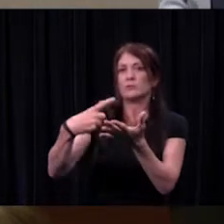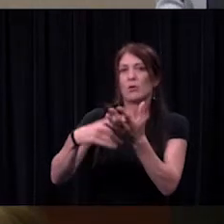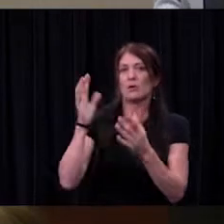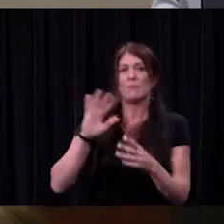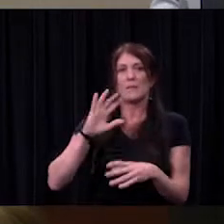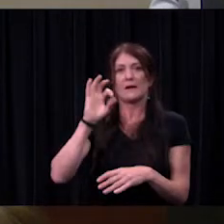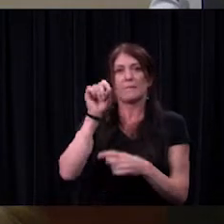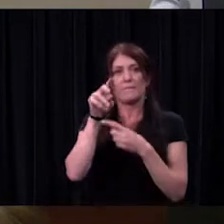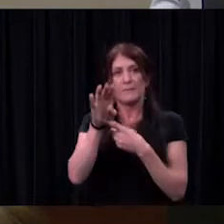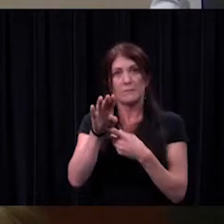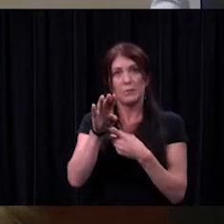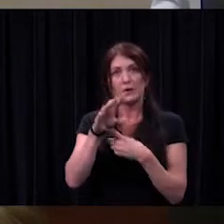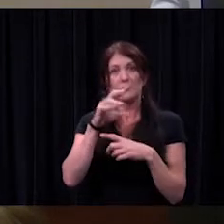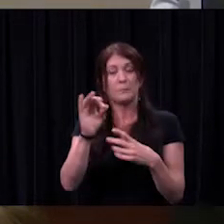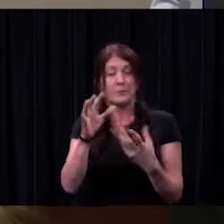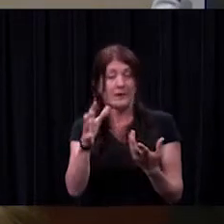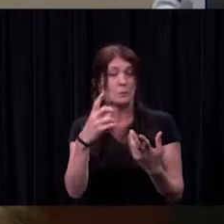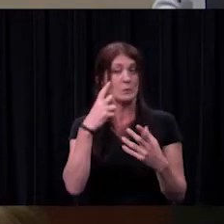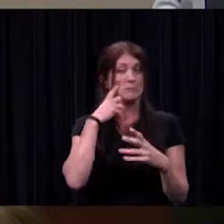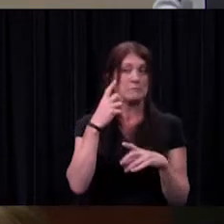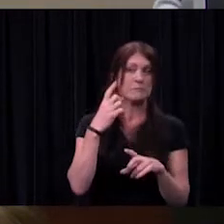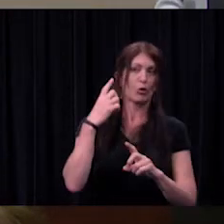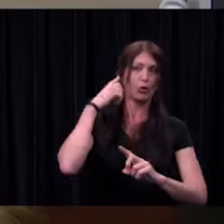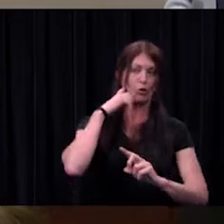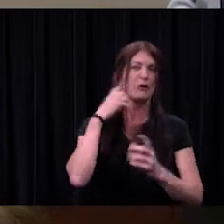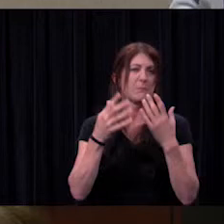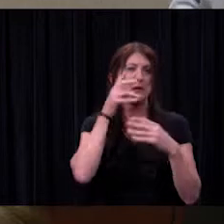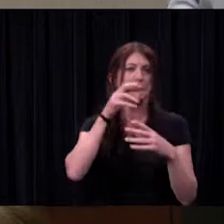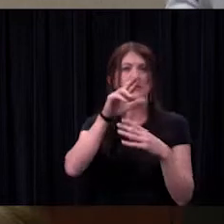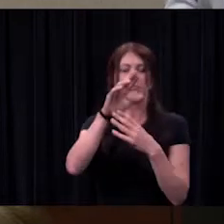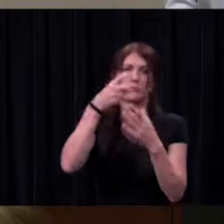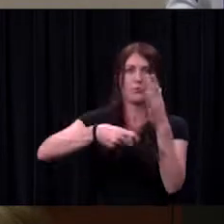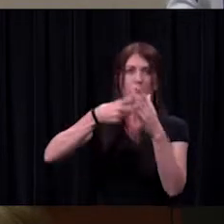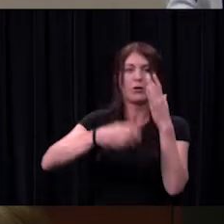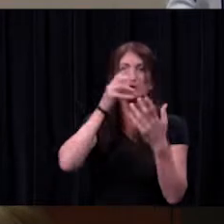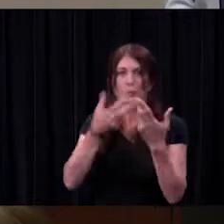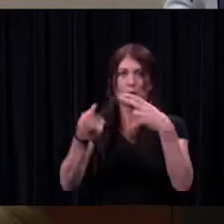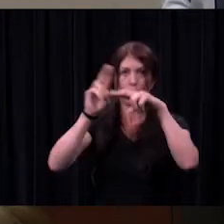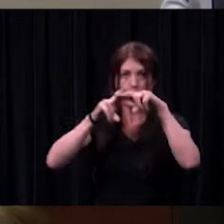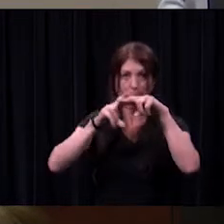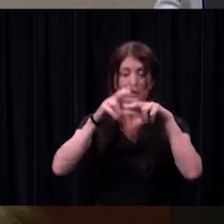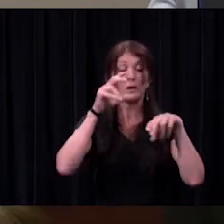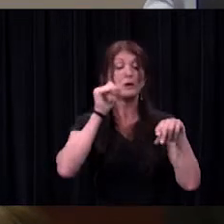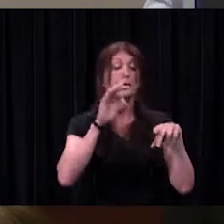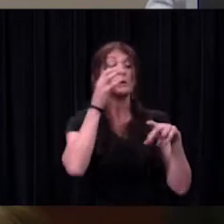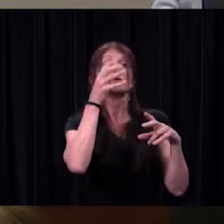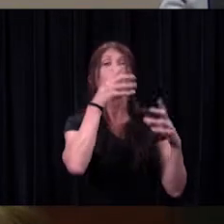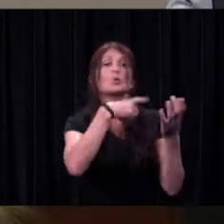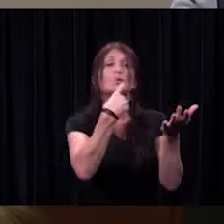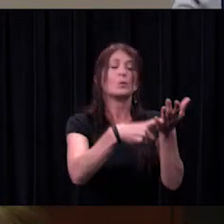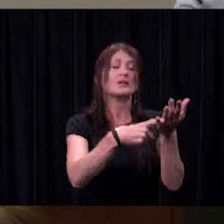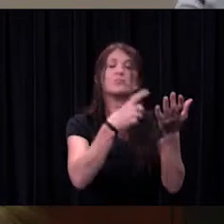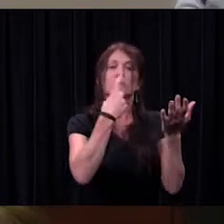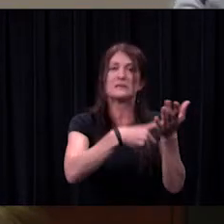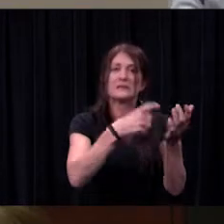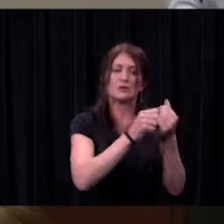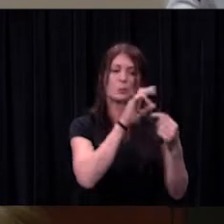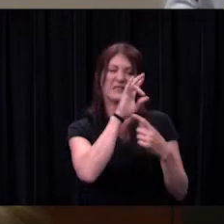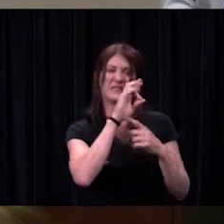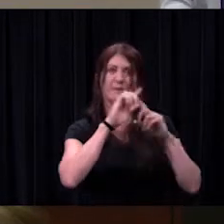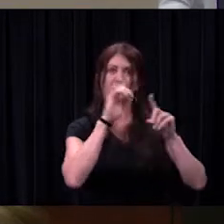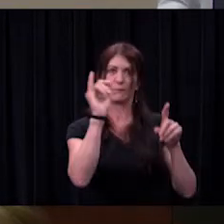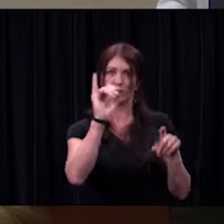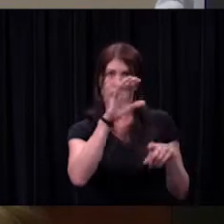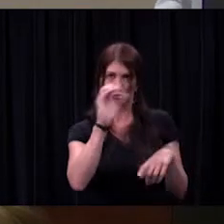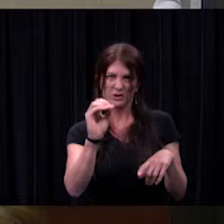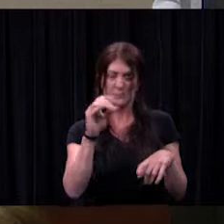that the rates were going to be going up. So we did approach 7 other insurance companies that we've listed within the documents